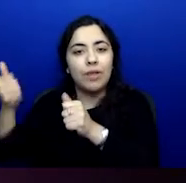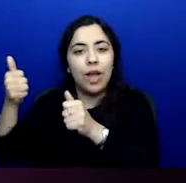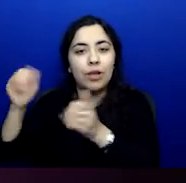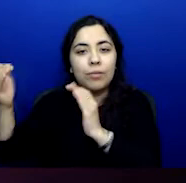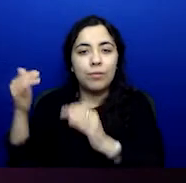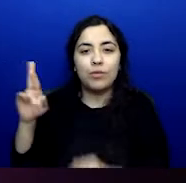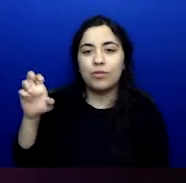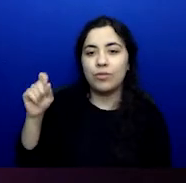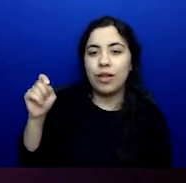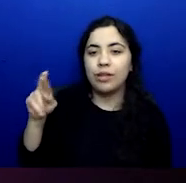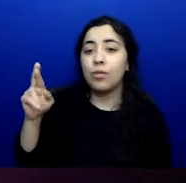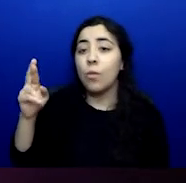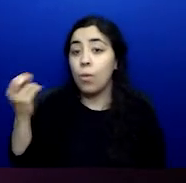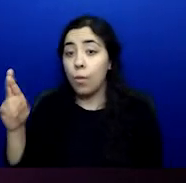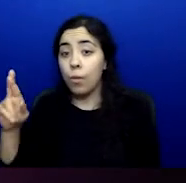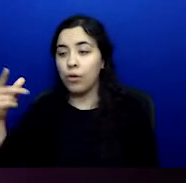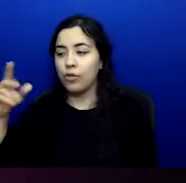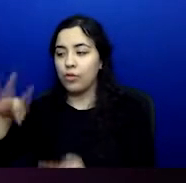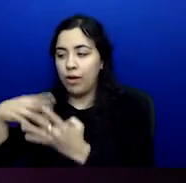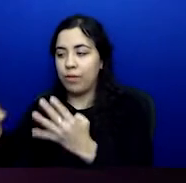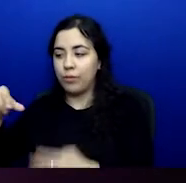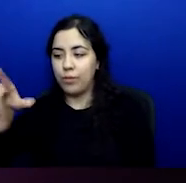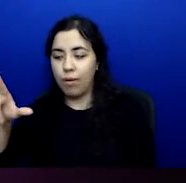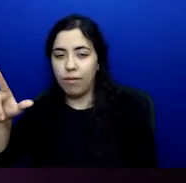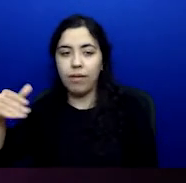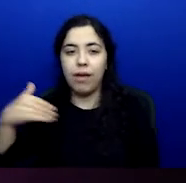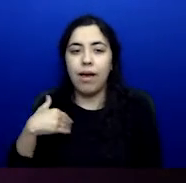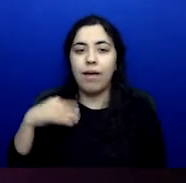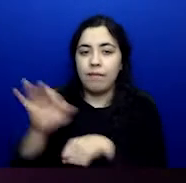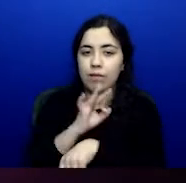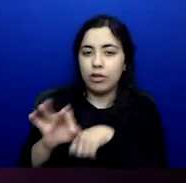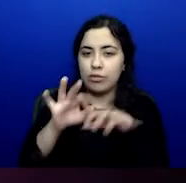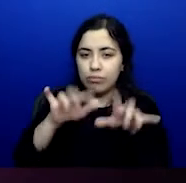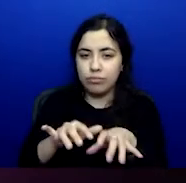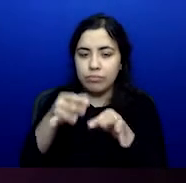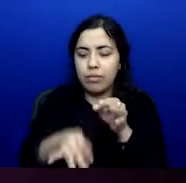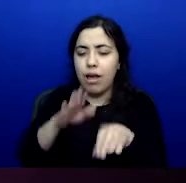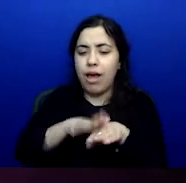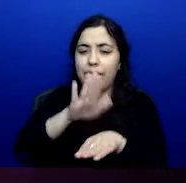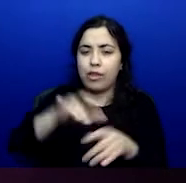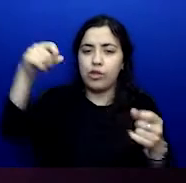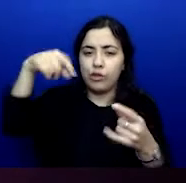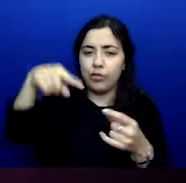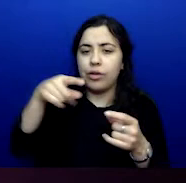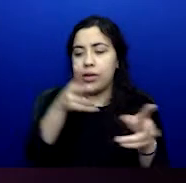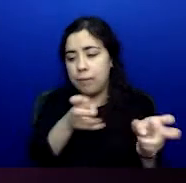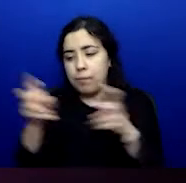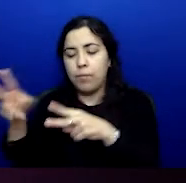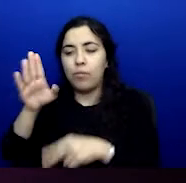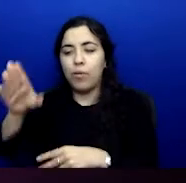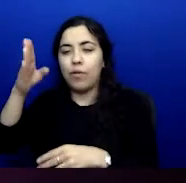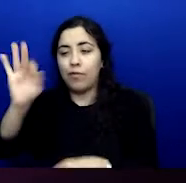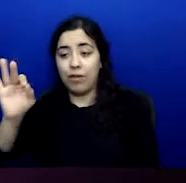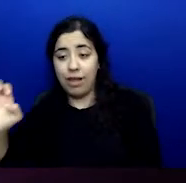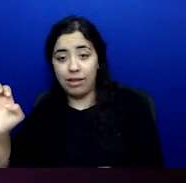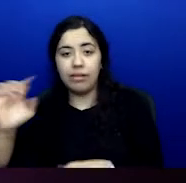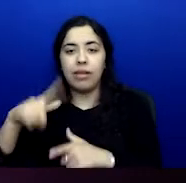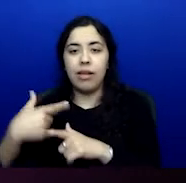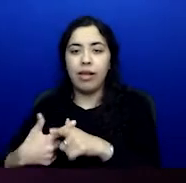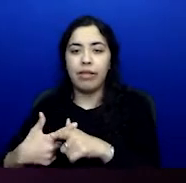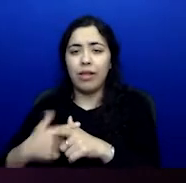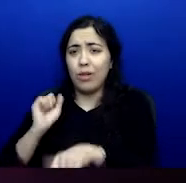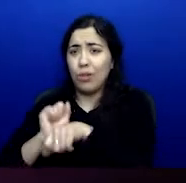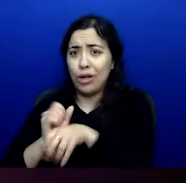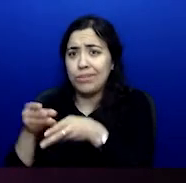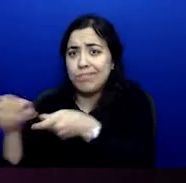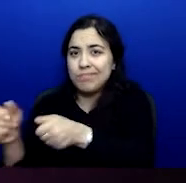GraphQL. You just write functions that run on the server, import them into your front end, and it just